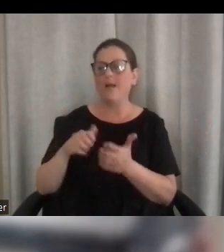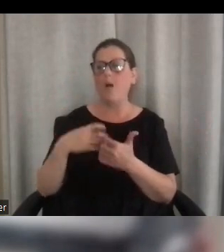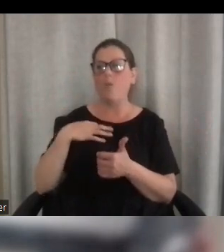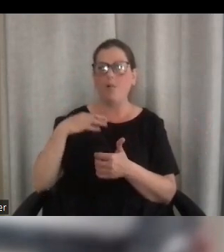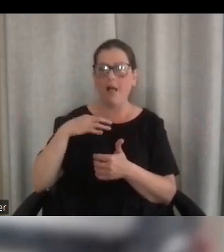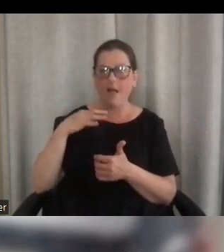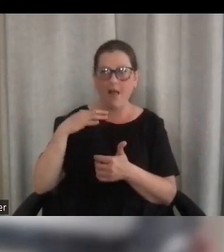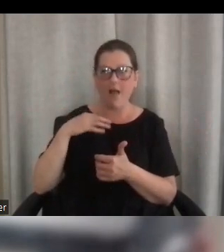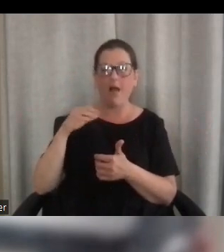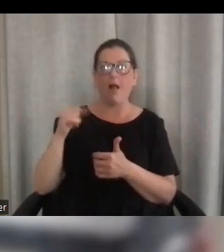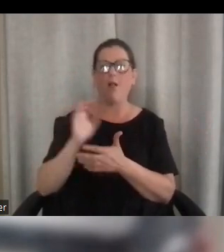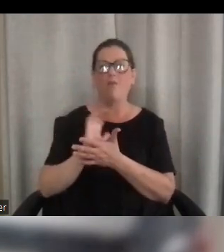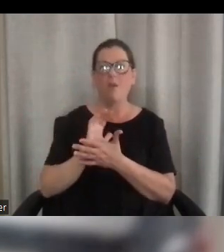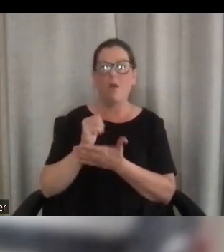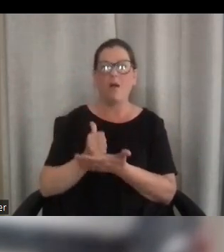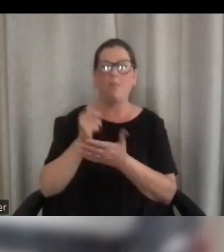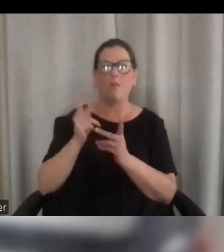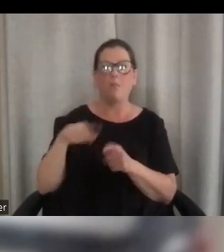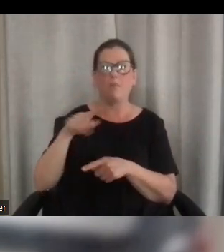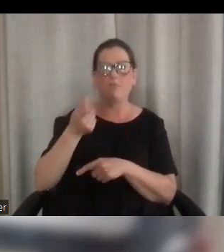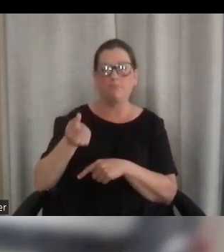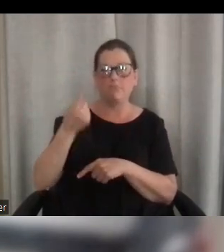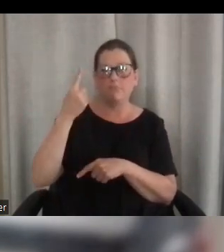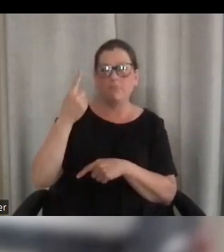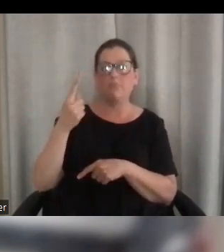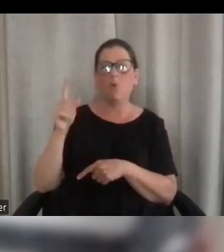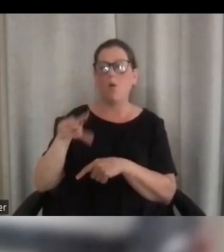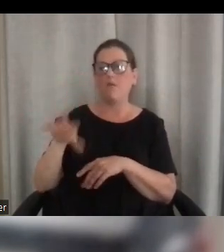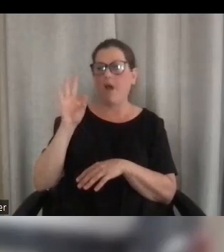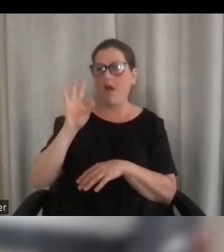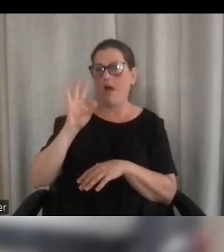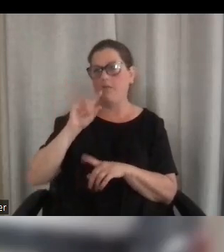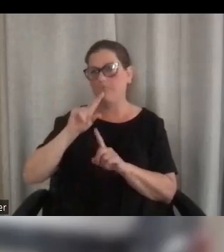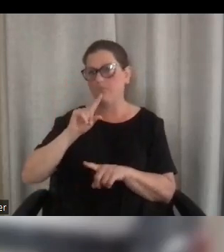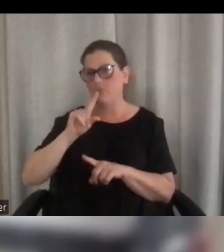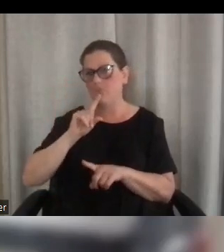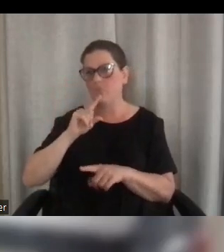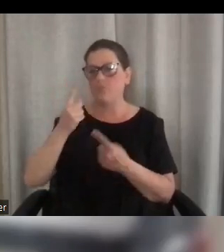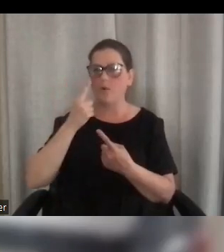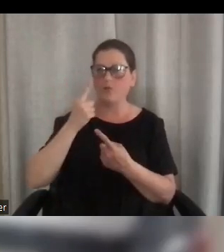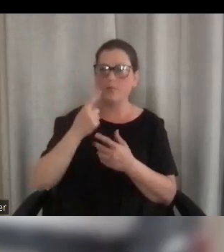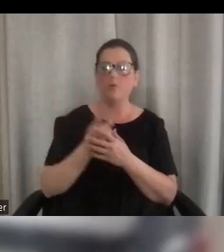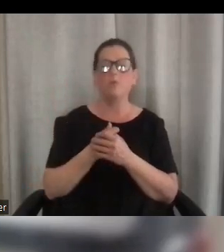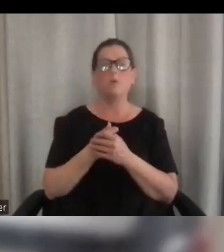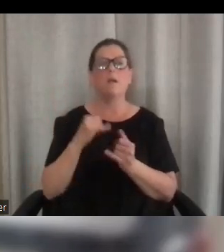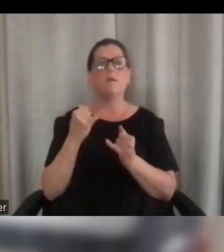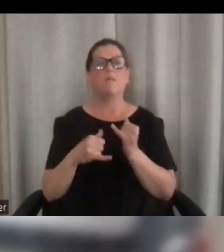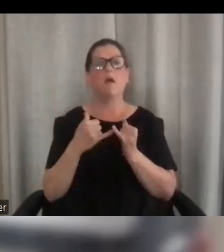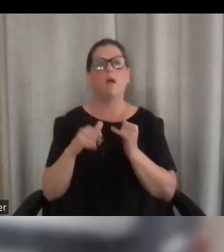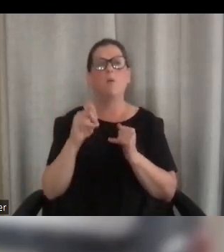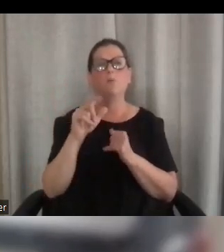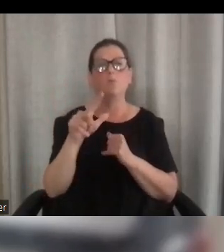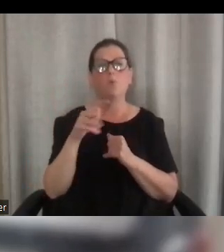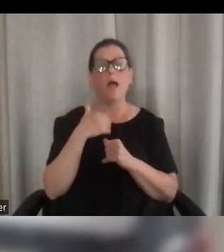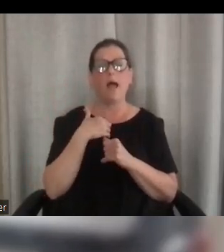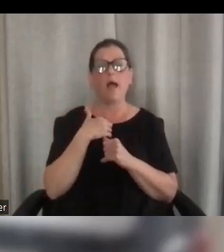other videos to help people understand, and where to go for questions and answers. And then the final tool that we had through this